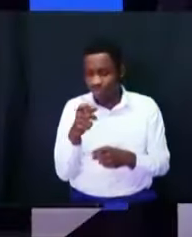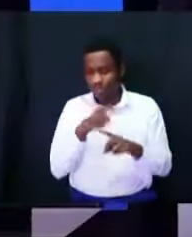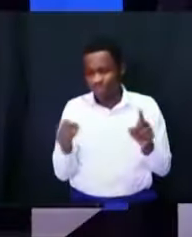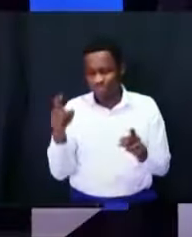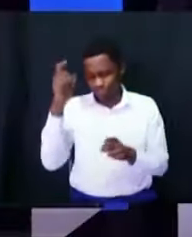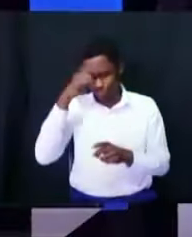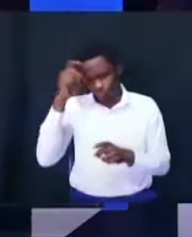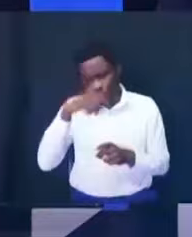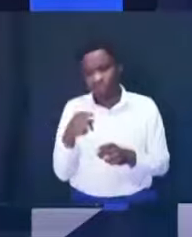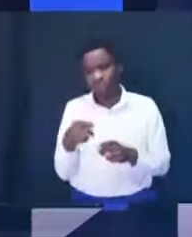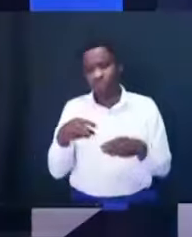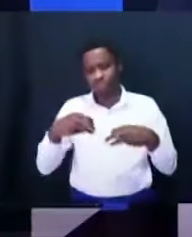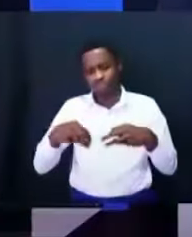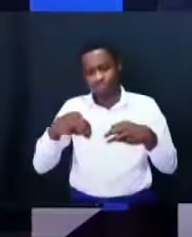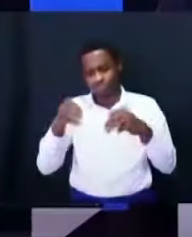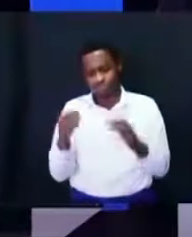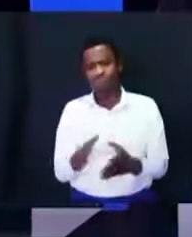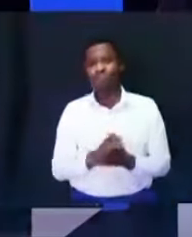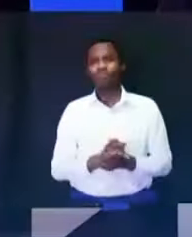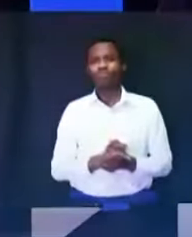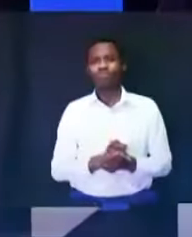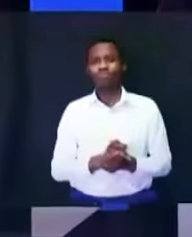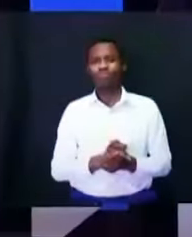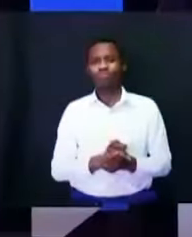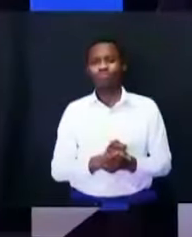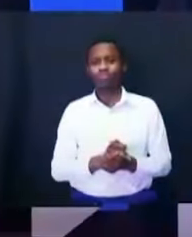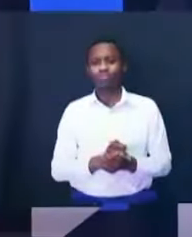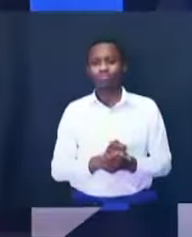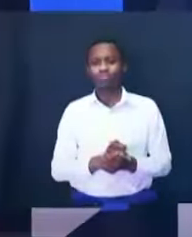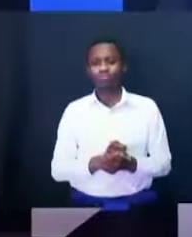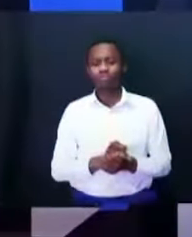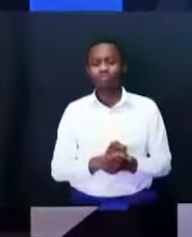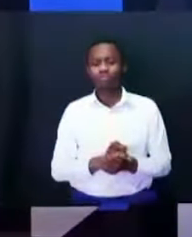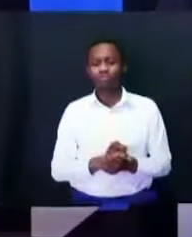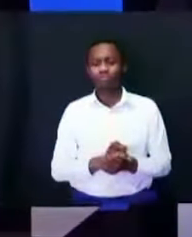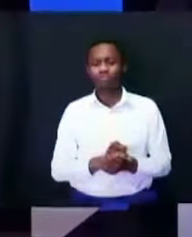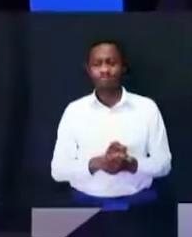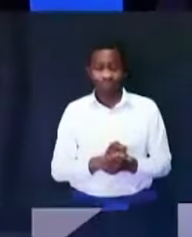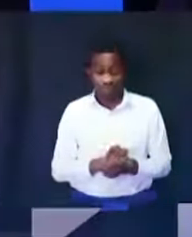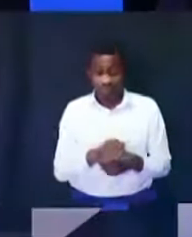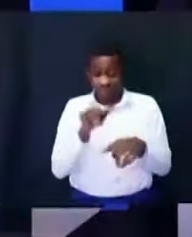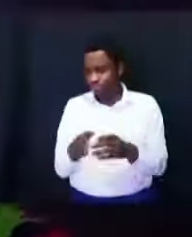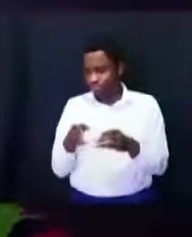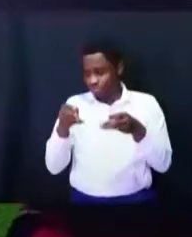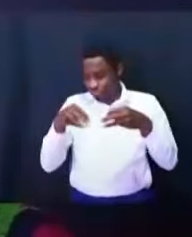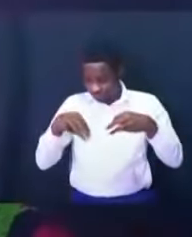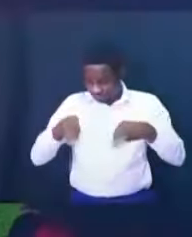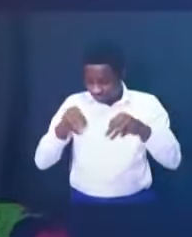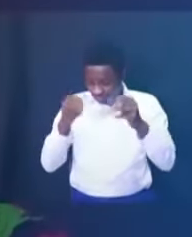Traer no but I'm saying that deception is a good combination of wisdom and